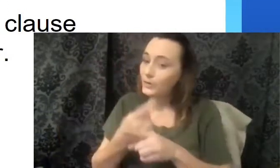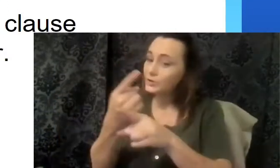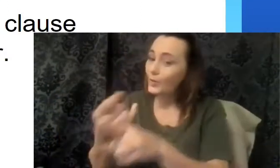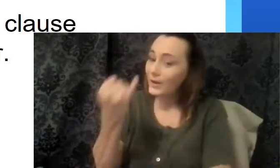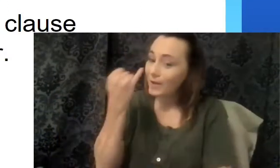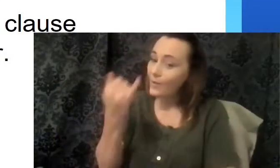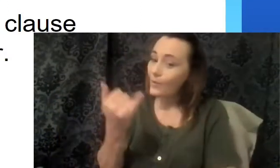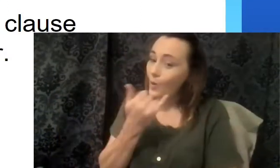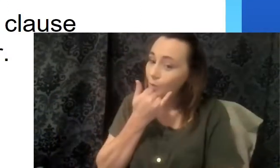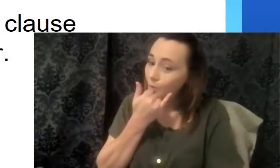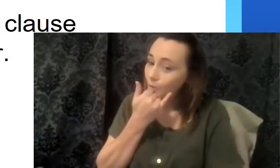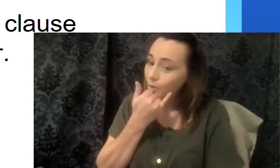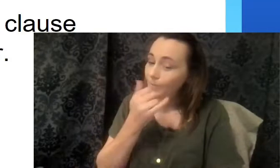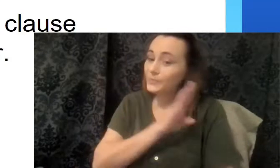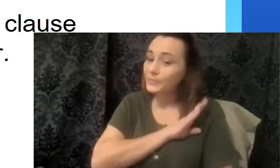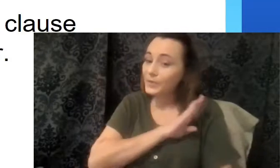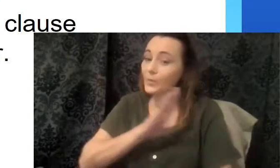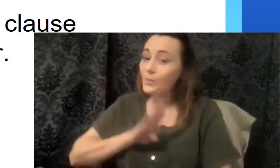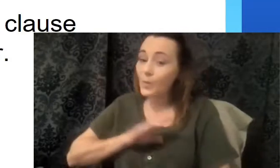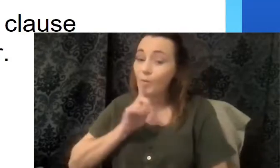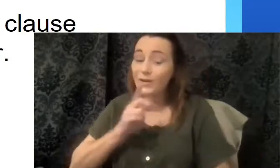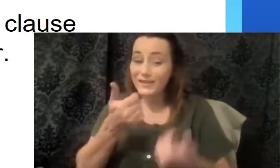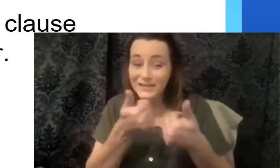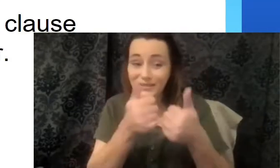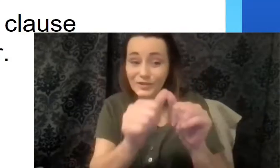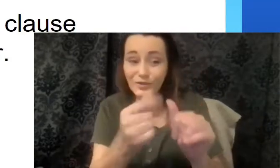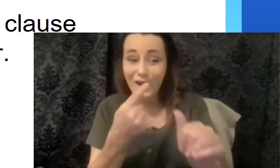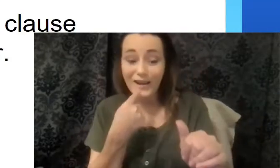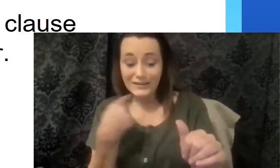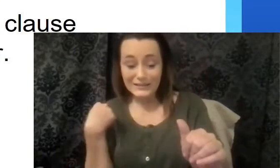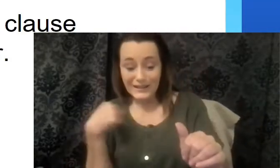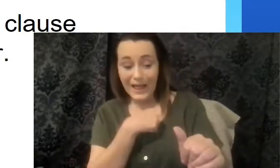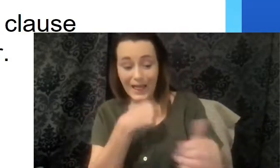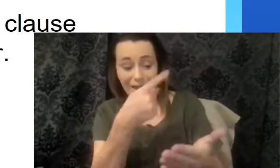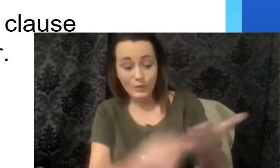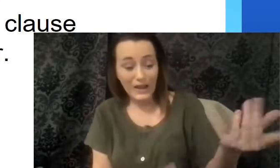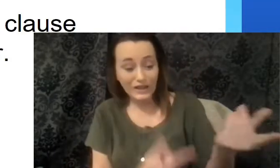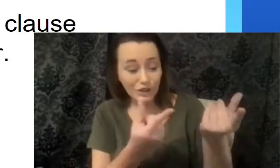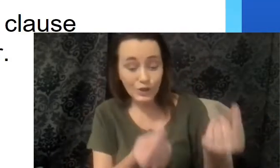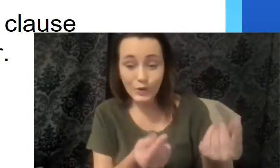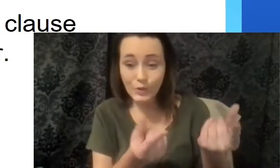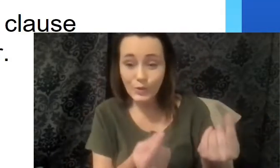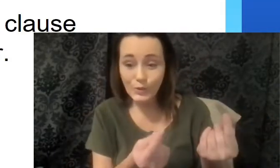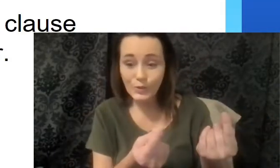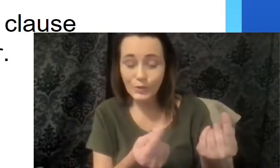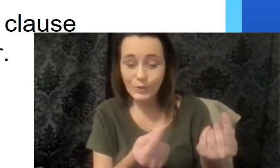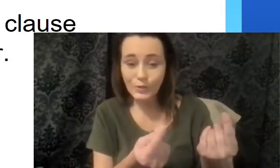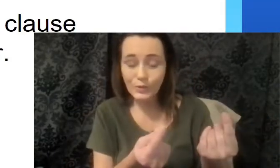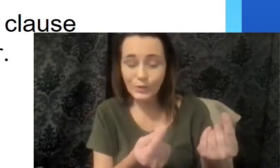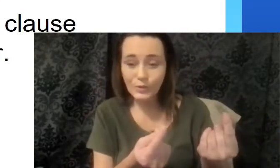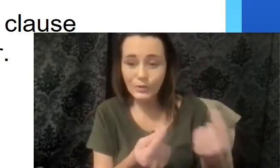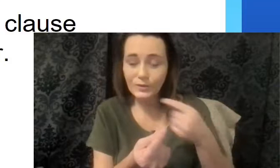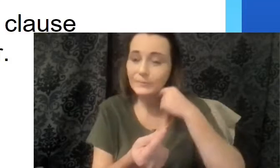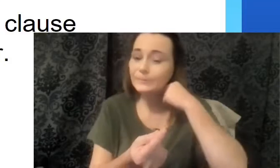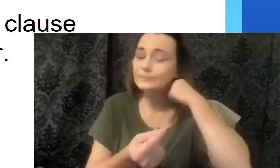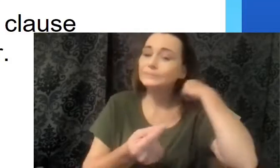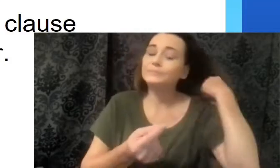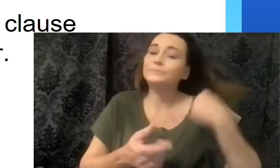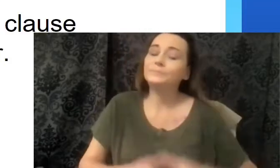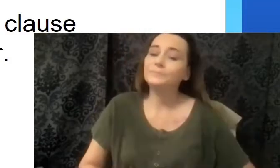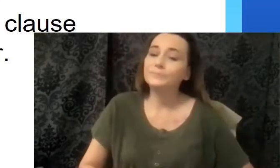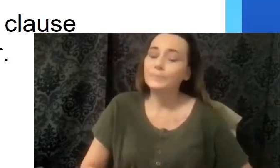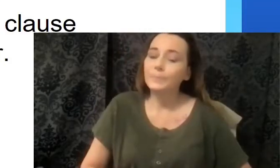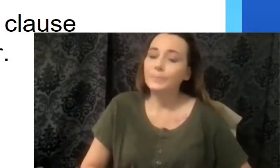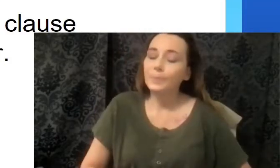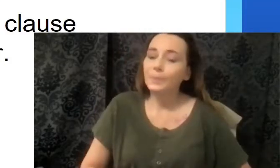wrong, that the board is trying to tell us what to do. And the young lady, to me,